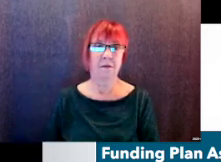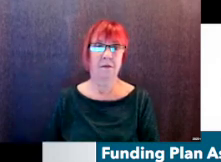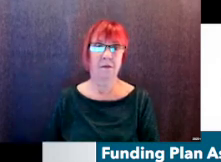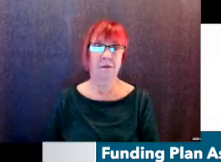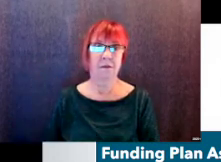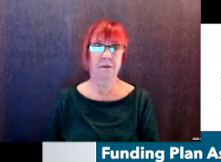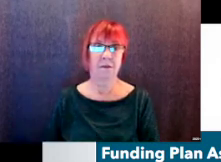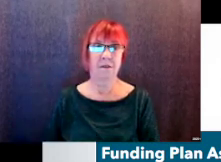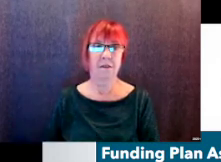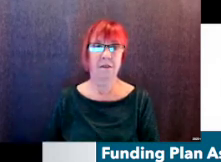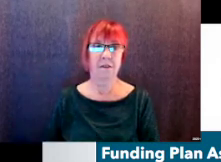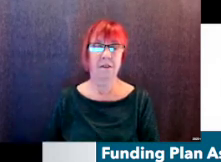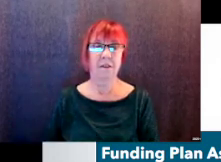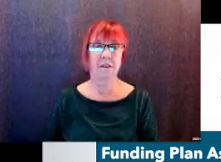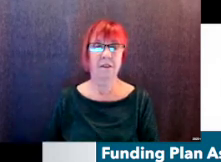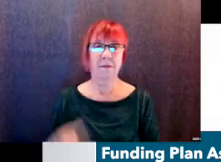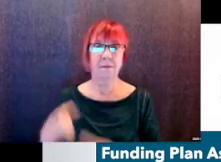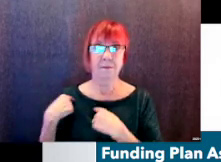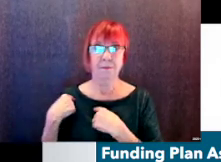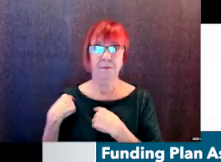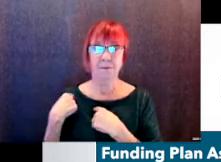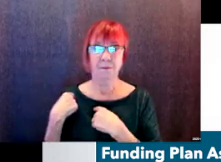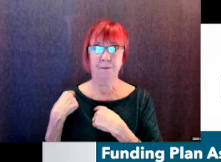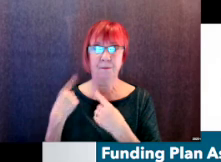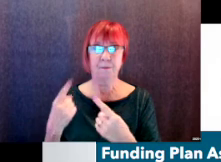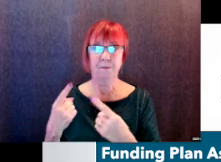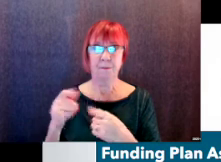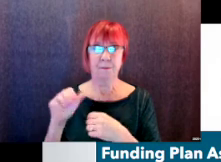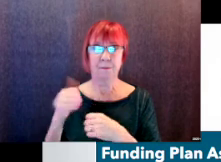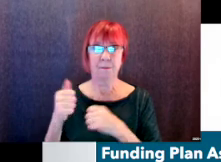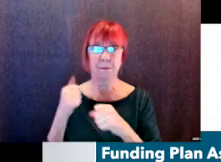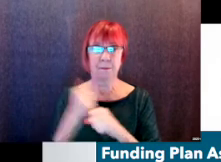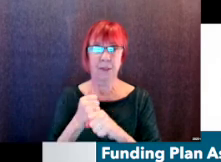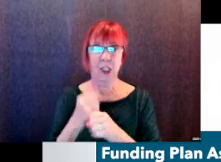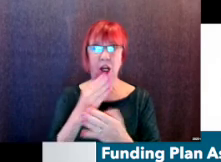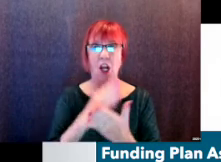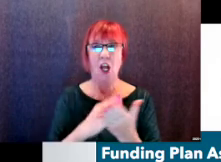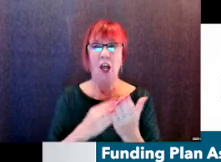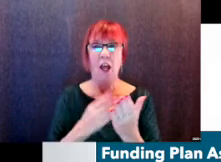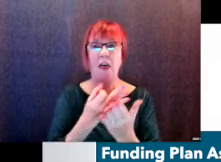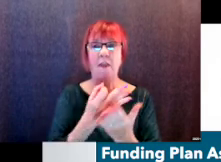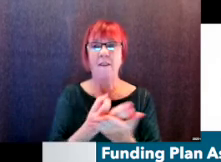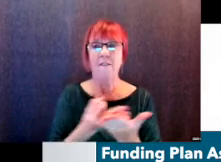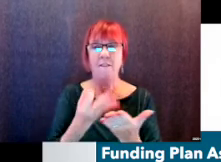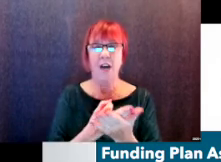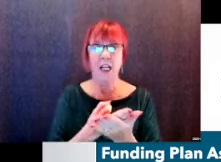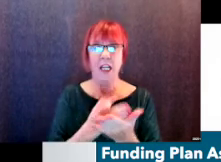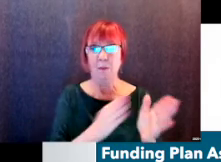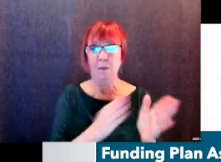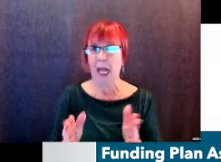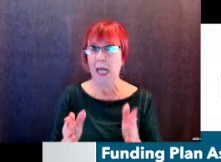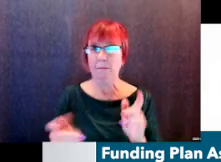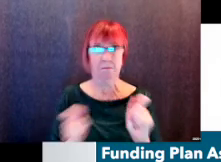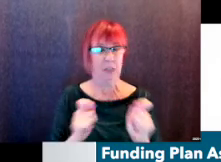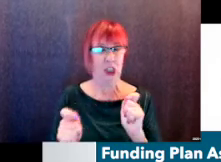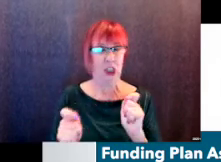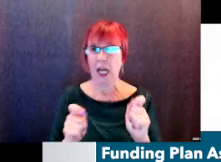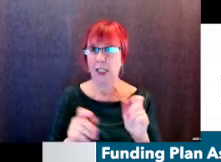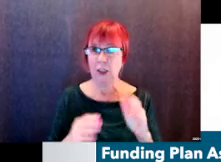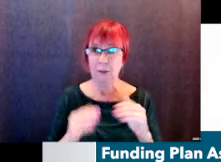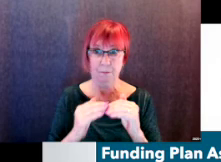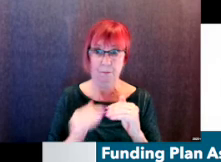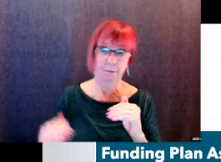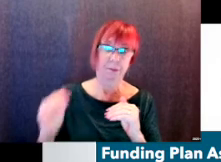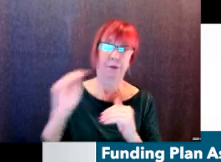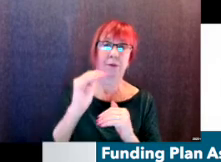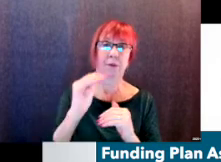the amount of time that we have to develop the funding plan hasn't. In the past, we've also received feedback